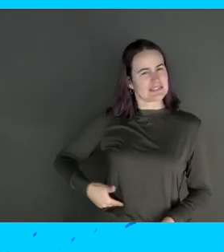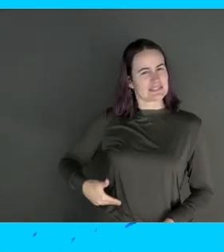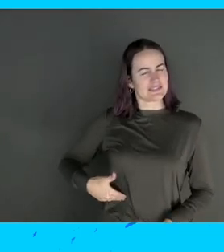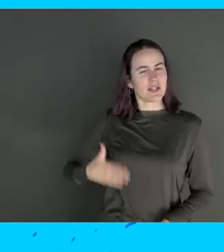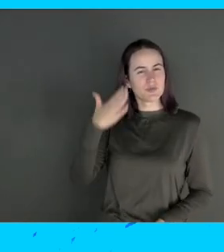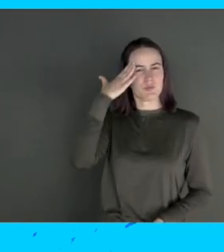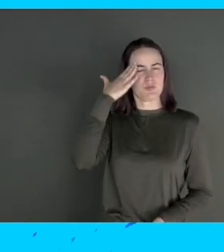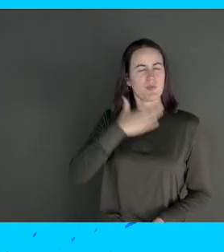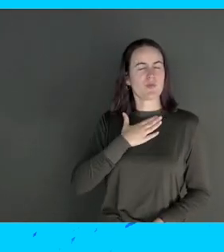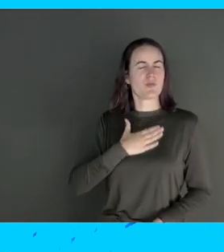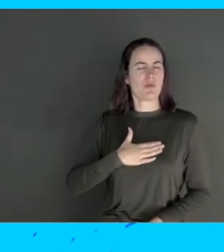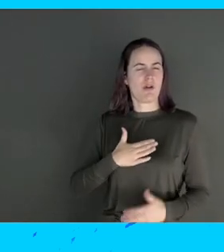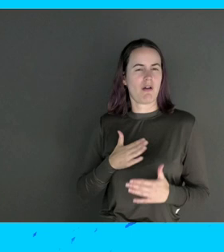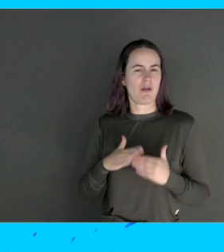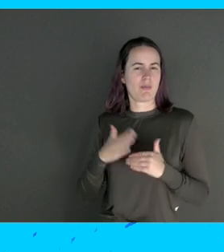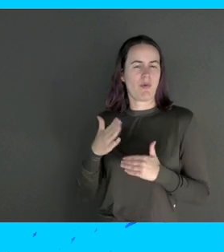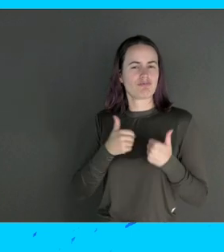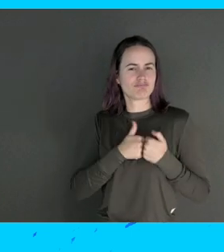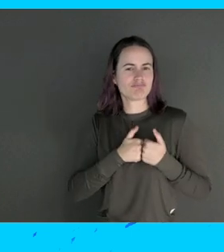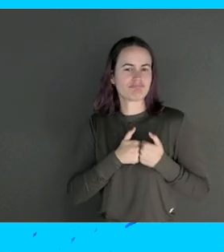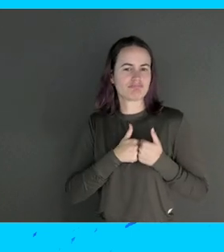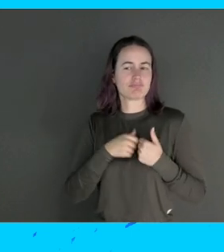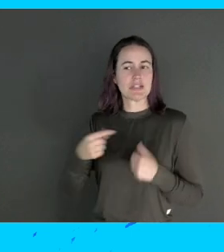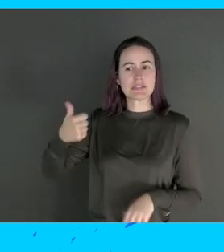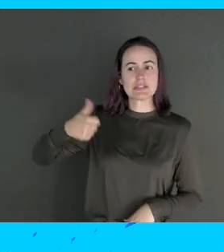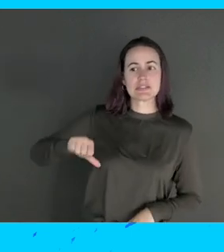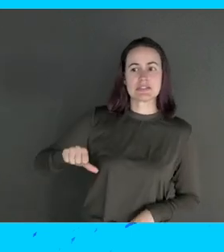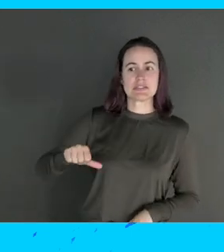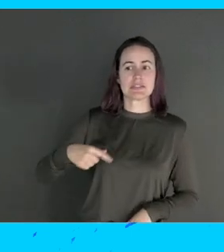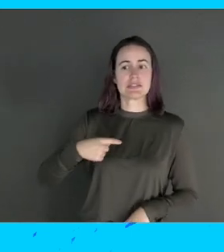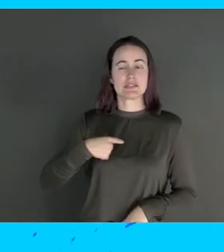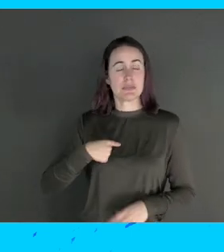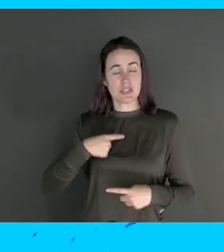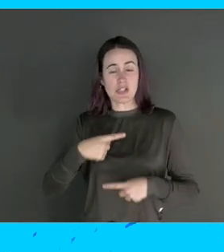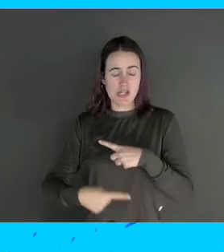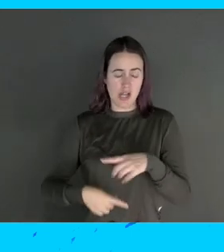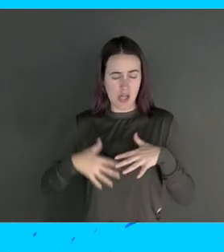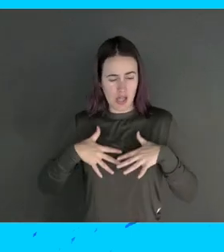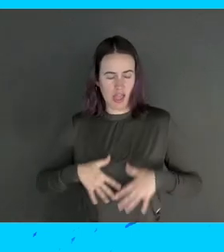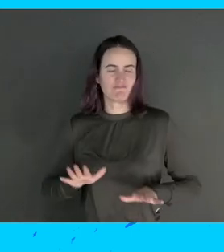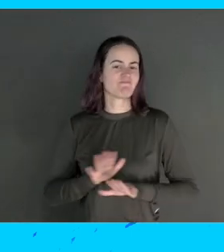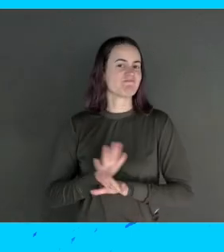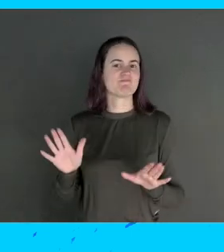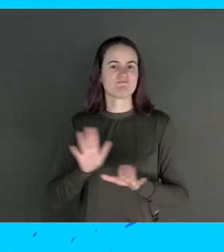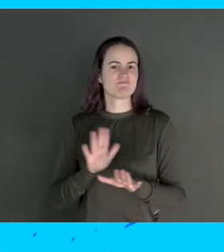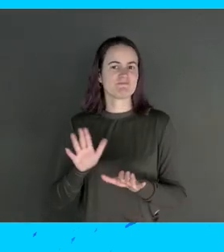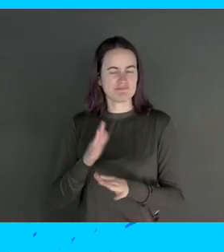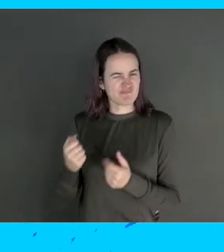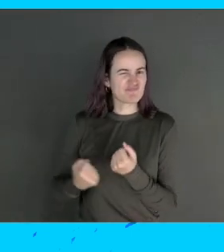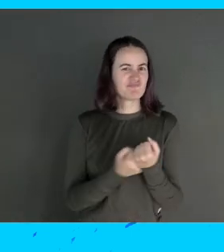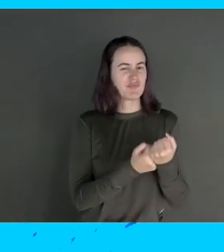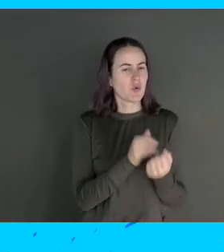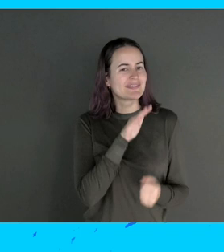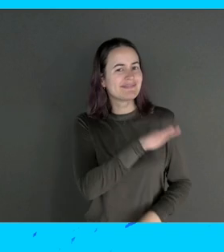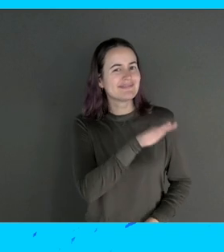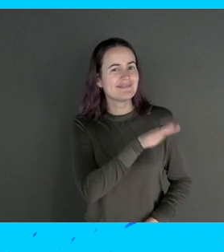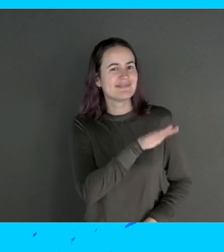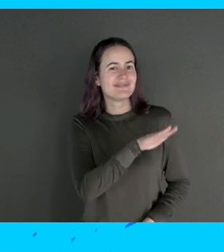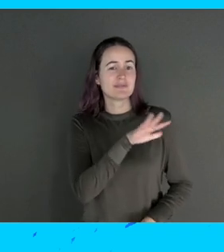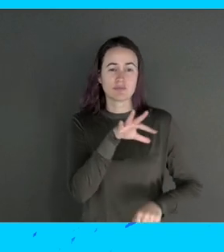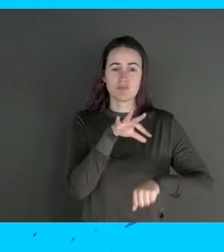down. I knew I couldn't continue wallowing in pain and sadness, so I got help. I reached out to Dr. Michael